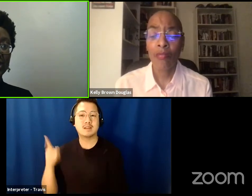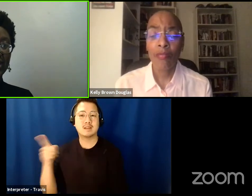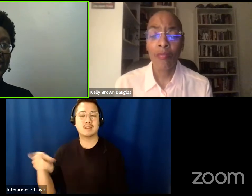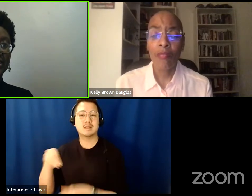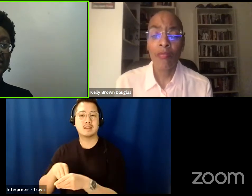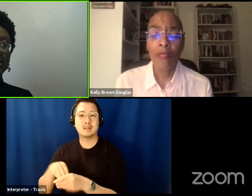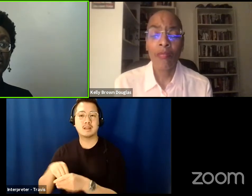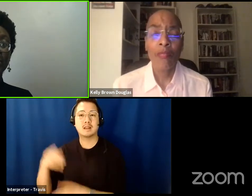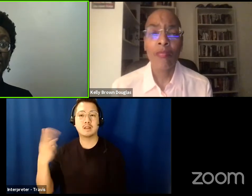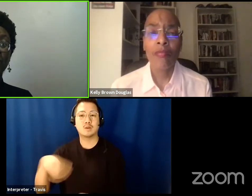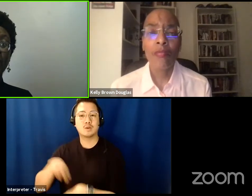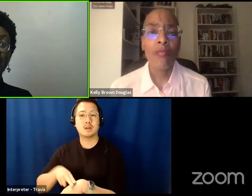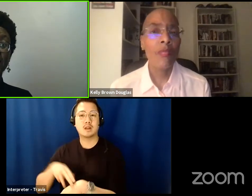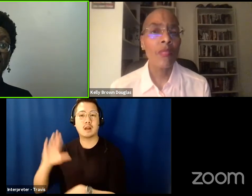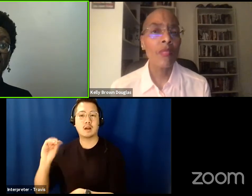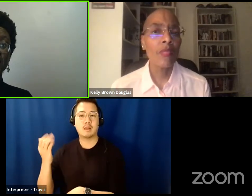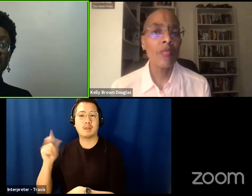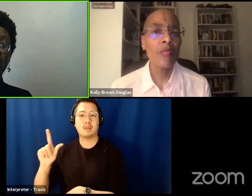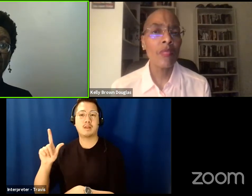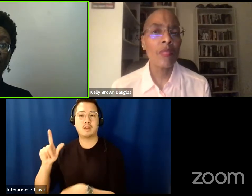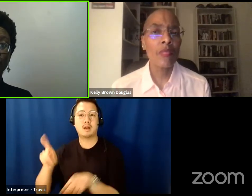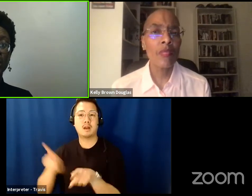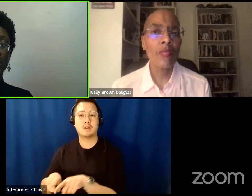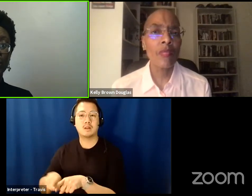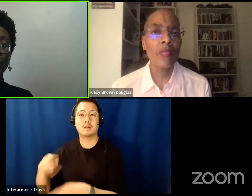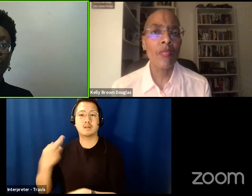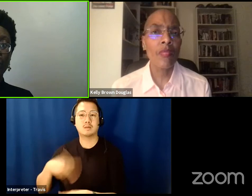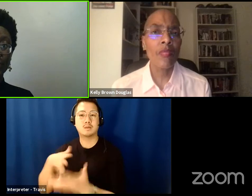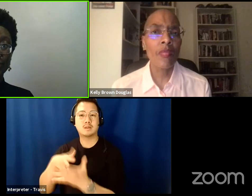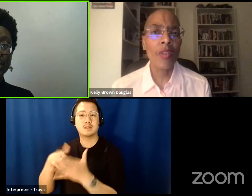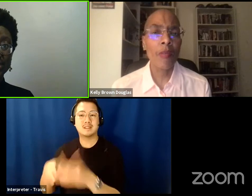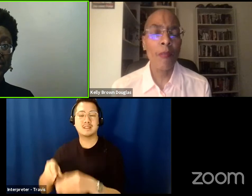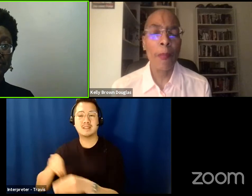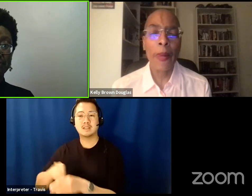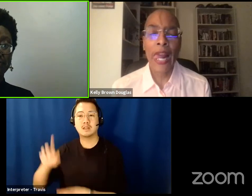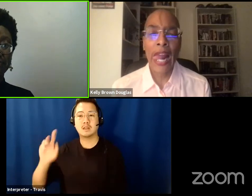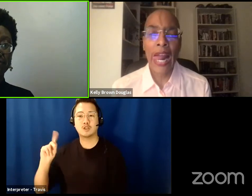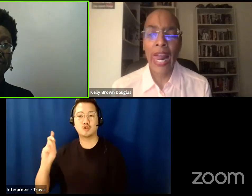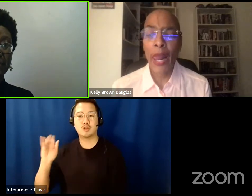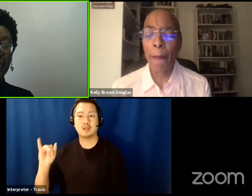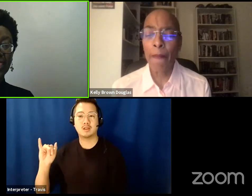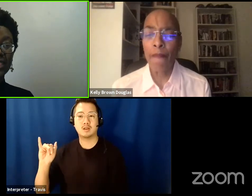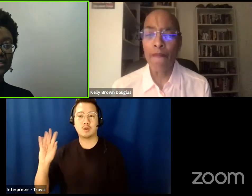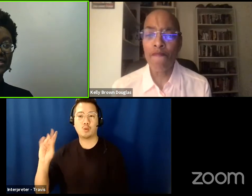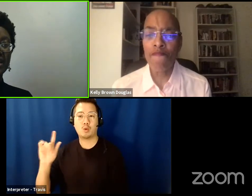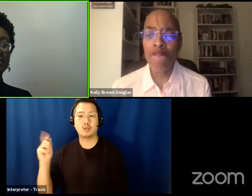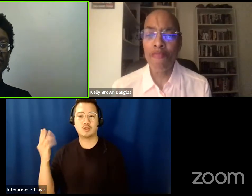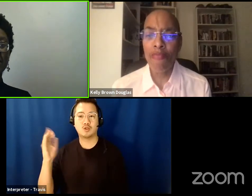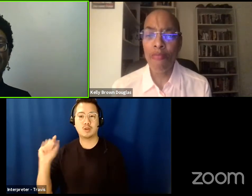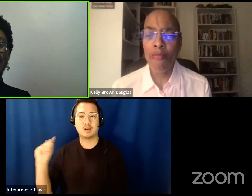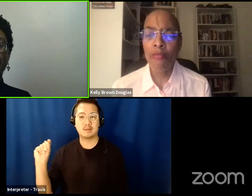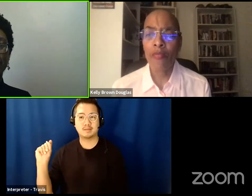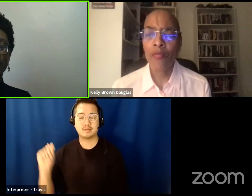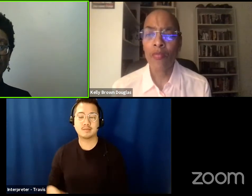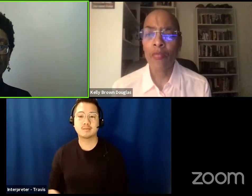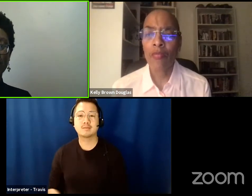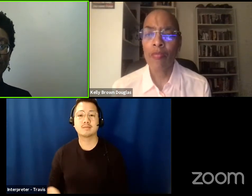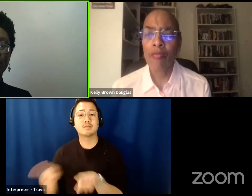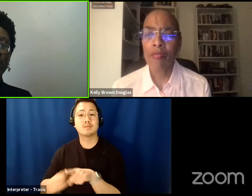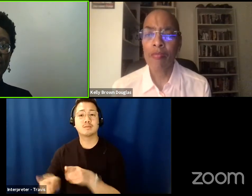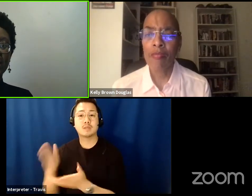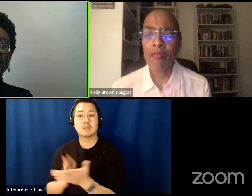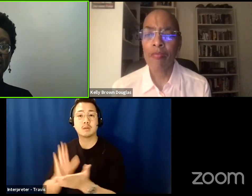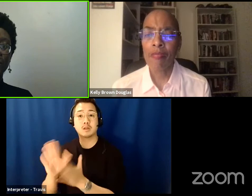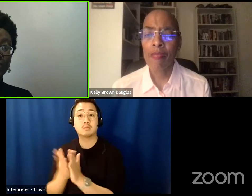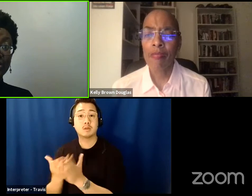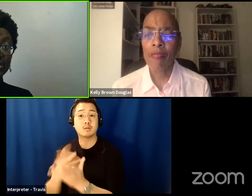Cathedral and theologian in residence at Trinity Church, Wall Street. Some of Douglas's books